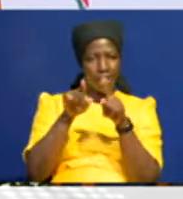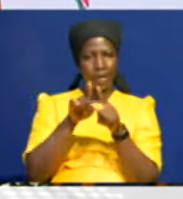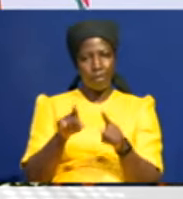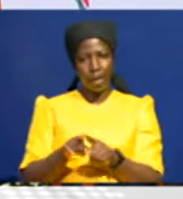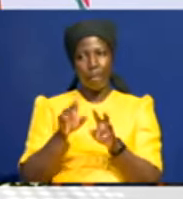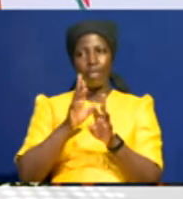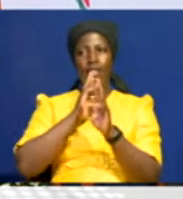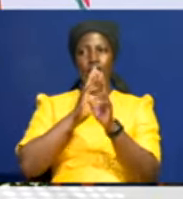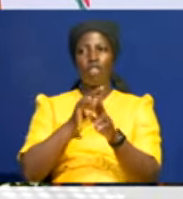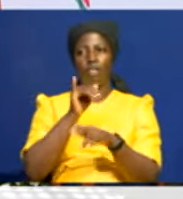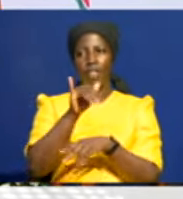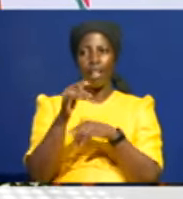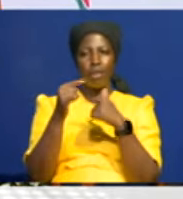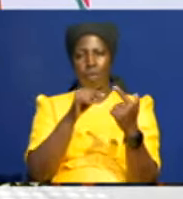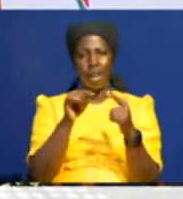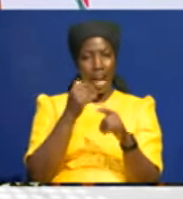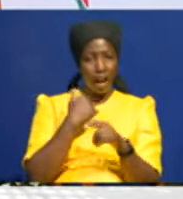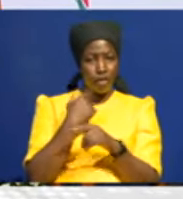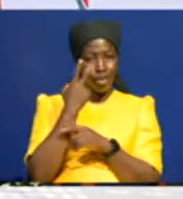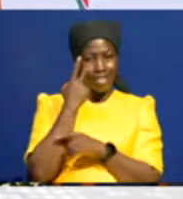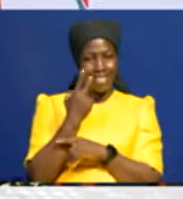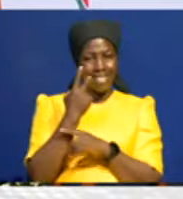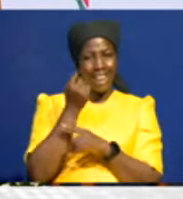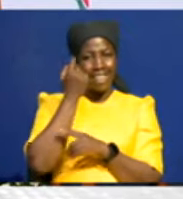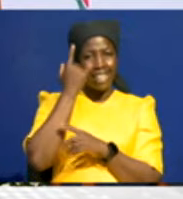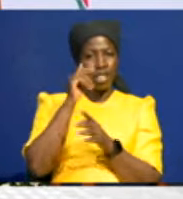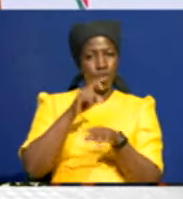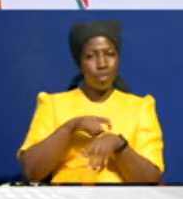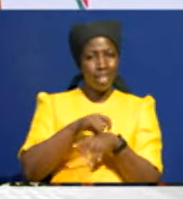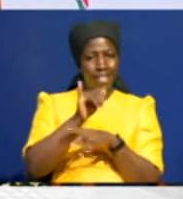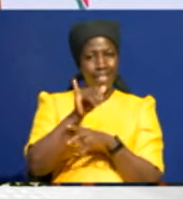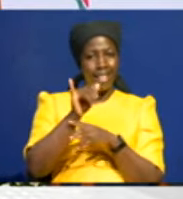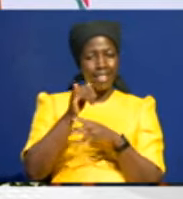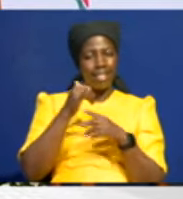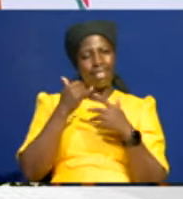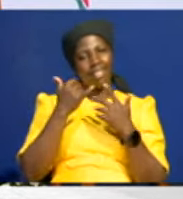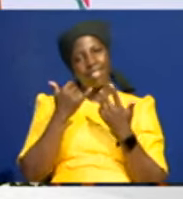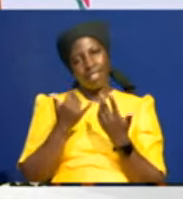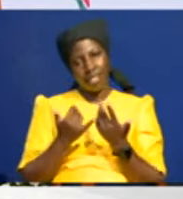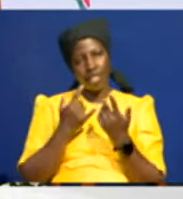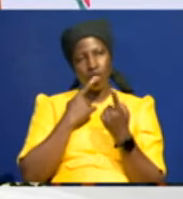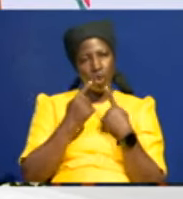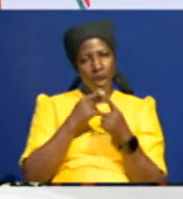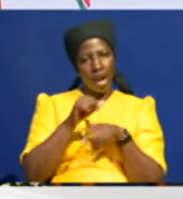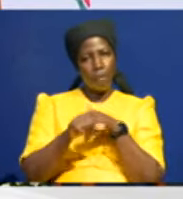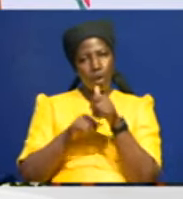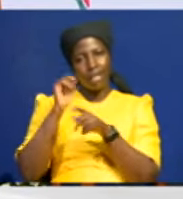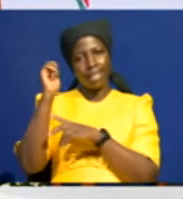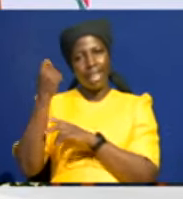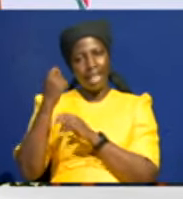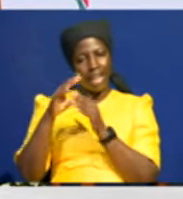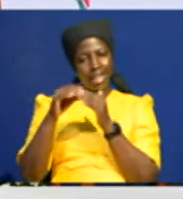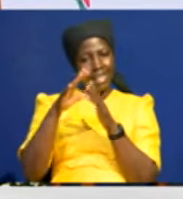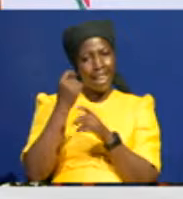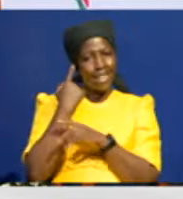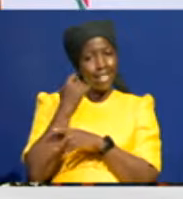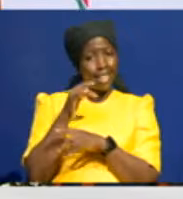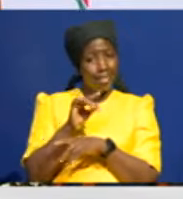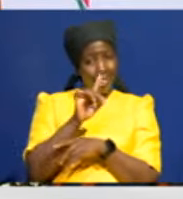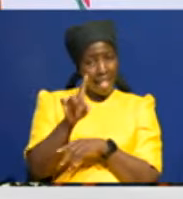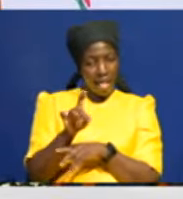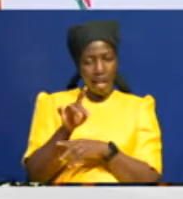results of that aggression. Did you see an understanding during that conversation, an understanding of the Kenyan leader? And also another question I have to